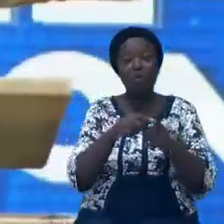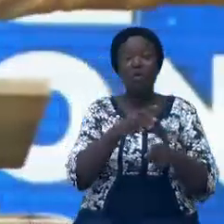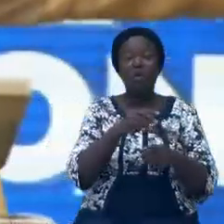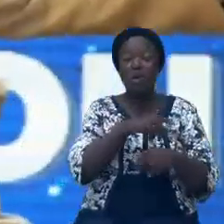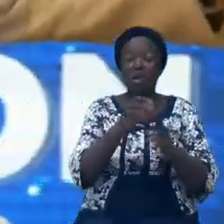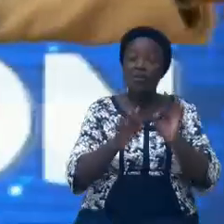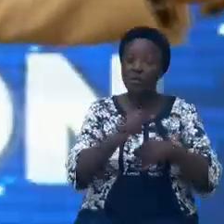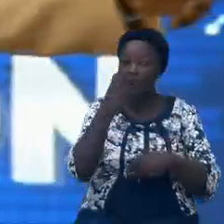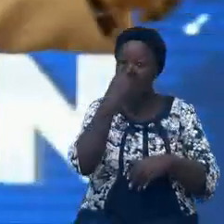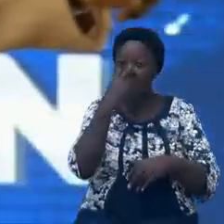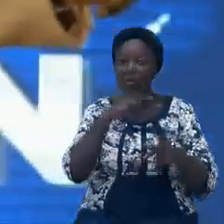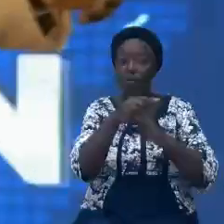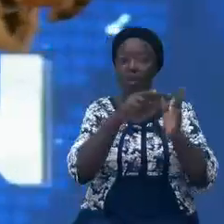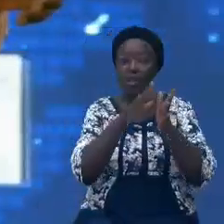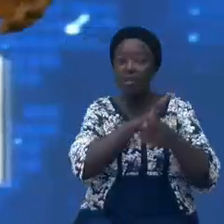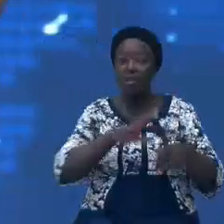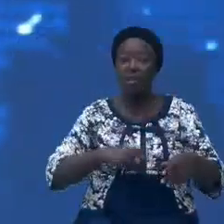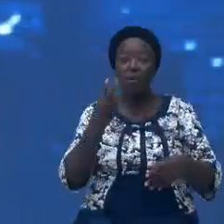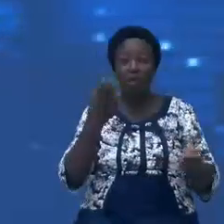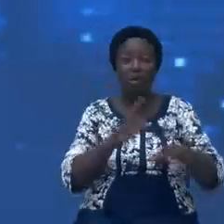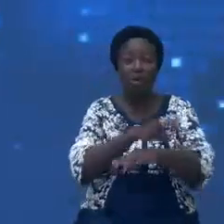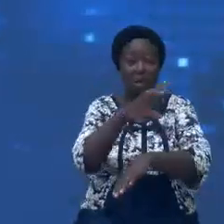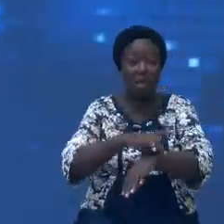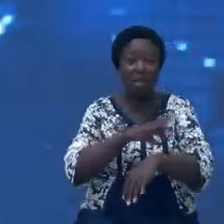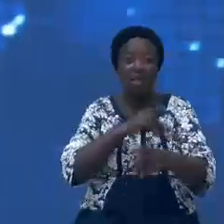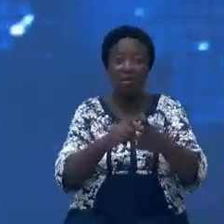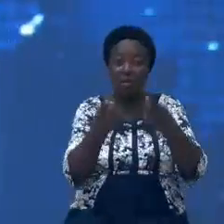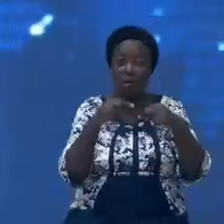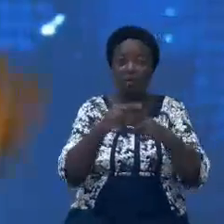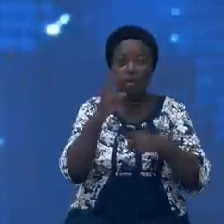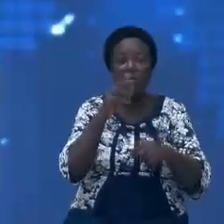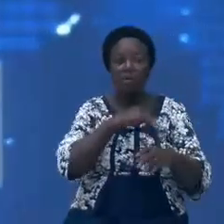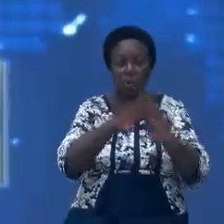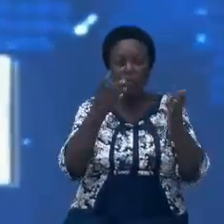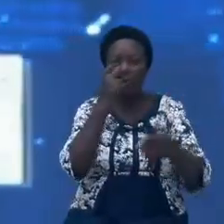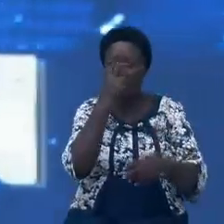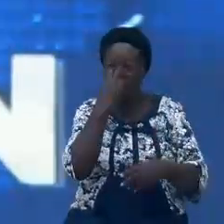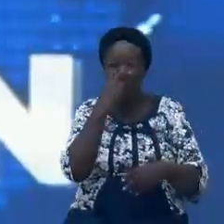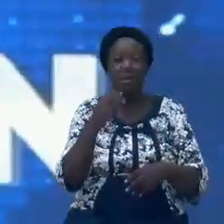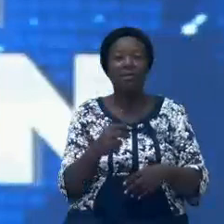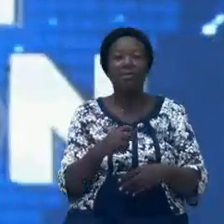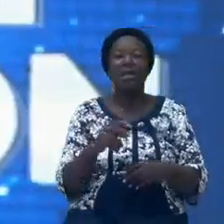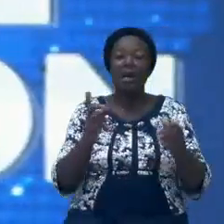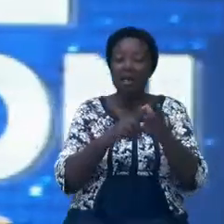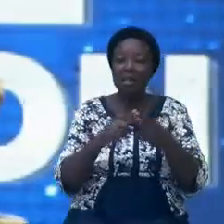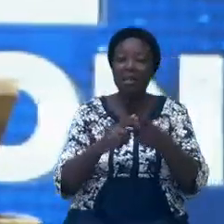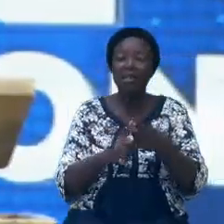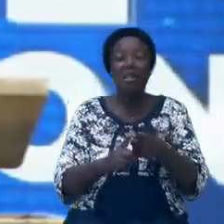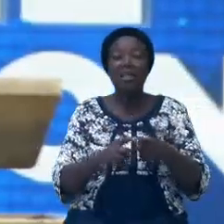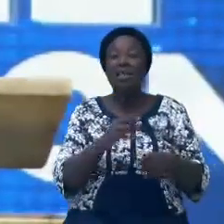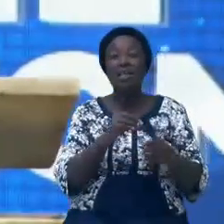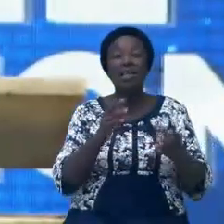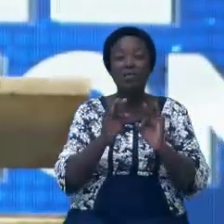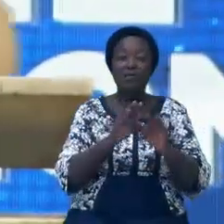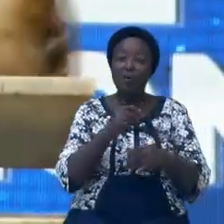blind when Christ was on earth and you came to him, he would have opened your blind eyes, and it's still the same today. If you